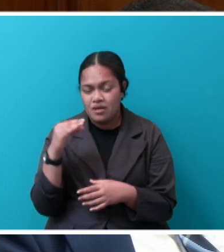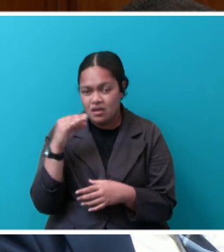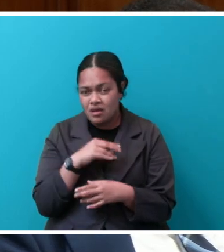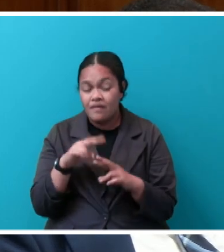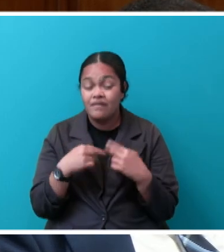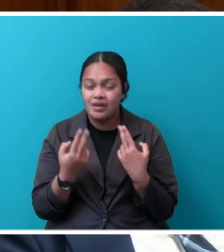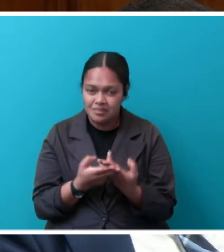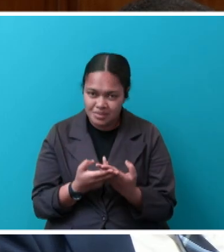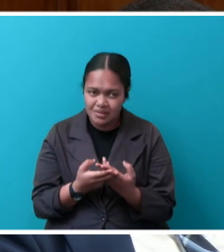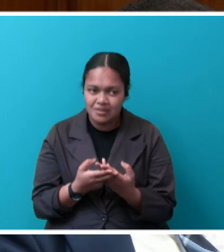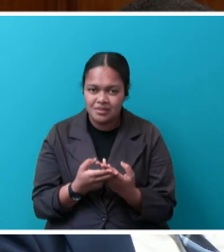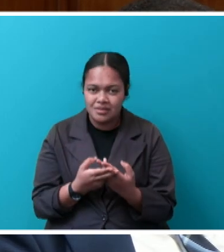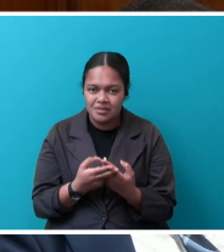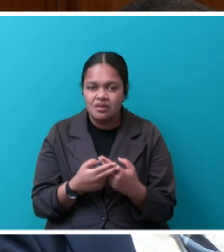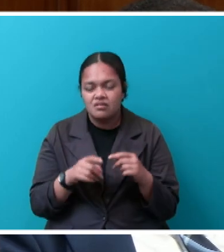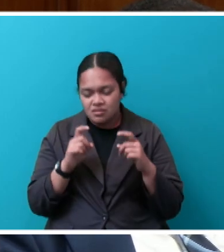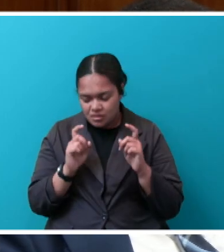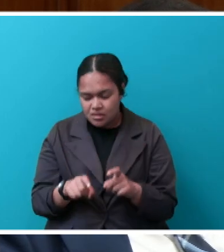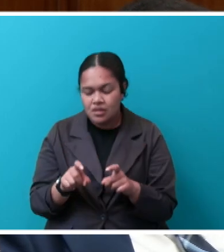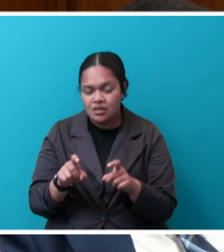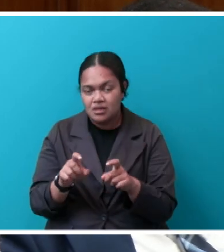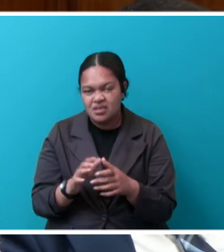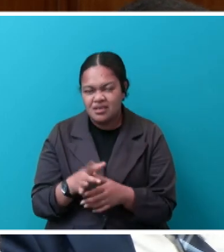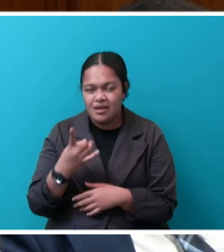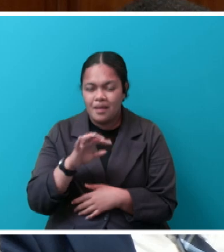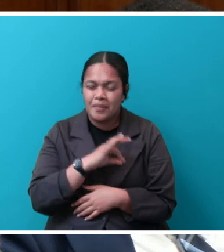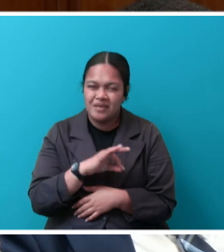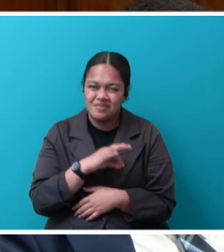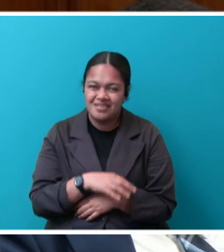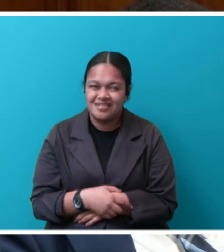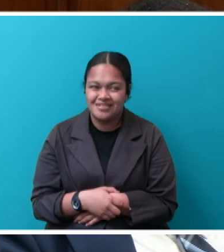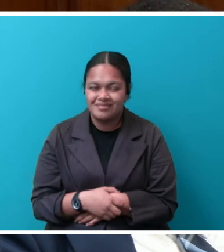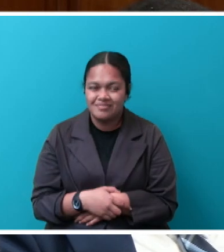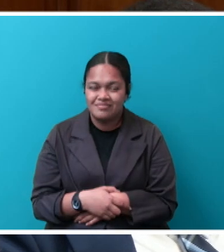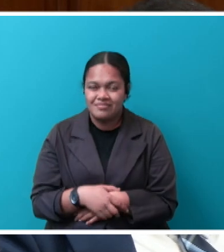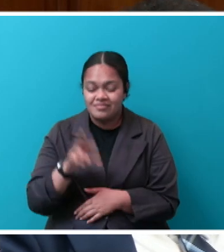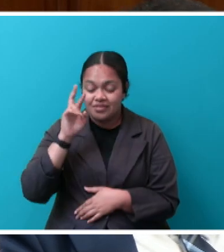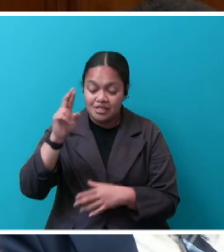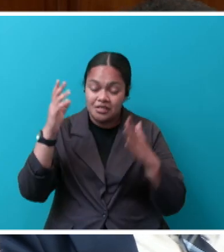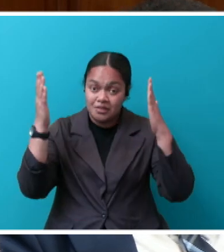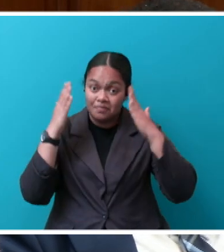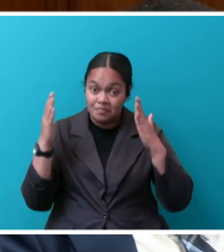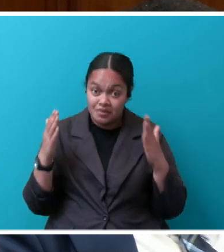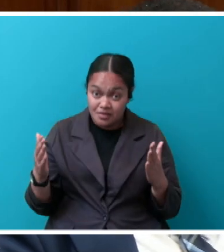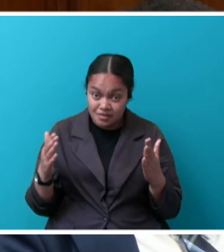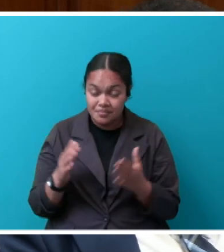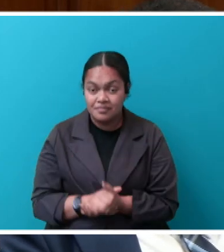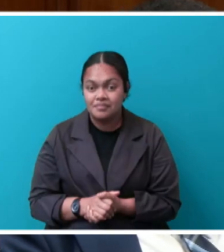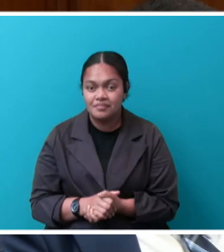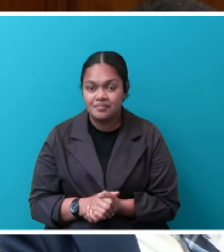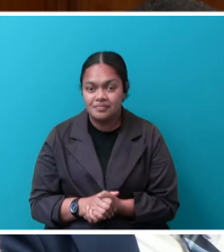families are actually being sustained and benefiting. Mr. Speaker, sir,